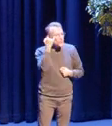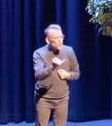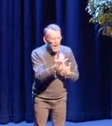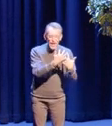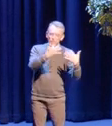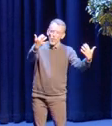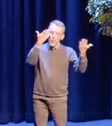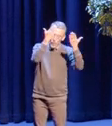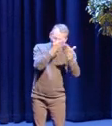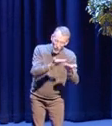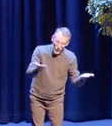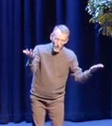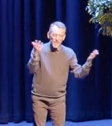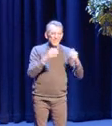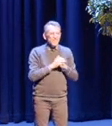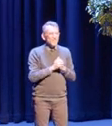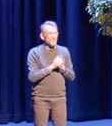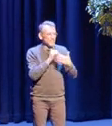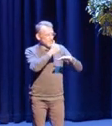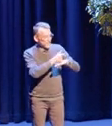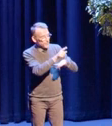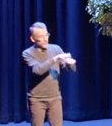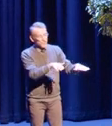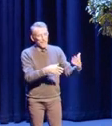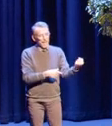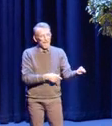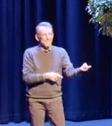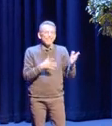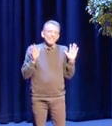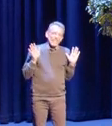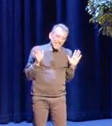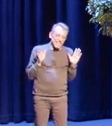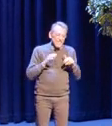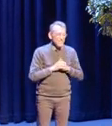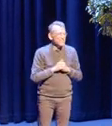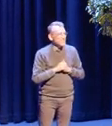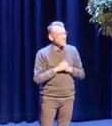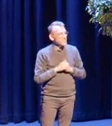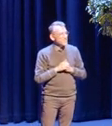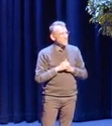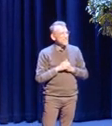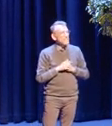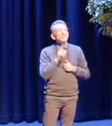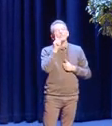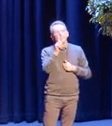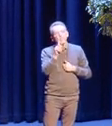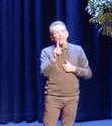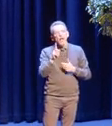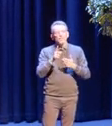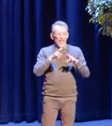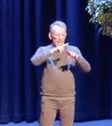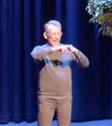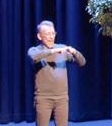front of such a distinguished audience, least of all in front of my children sat here as well. But I do want to talk about the F